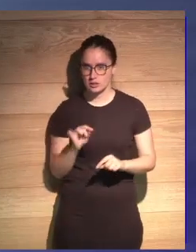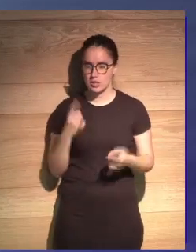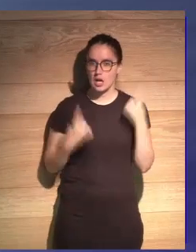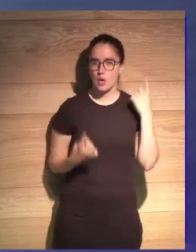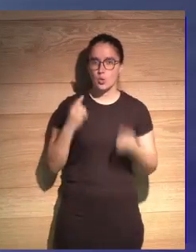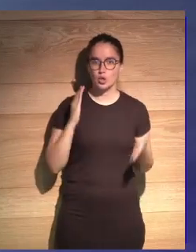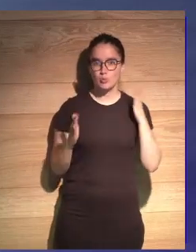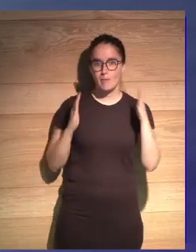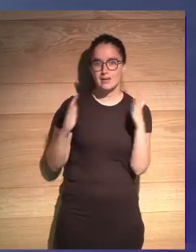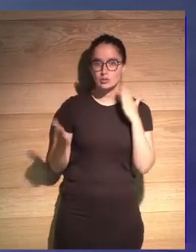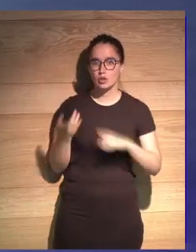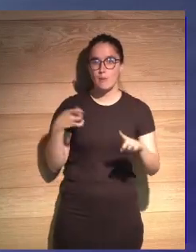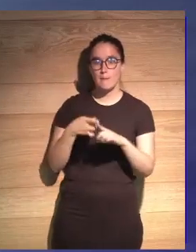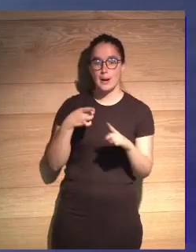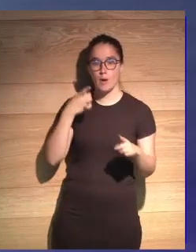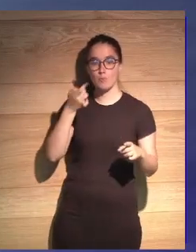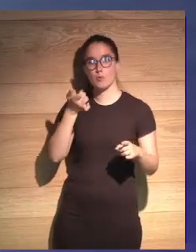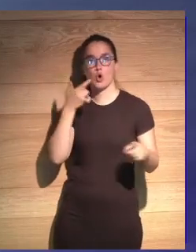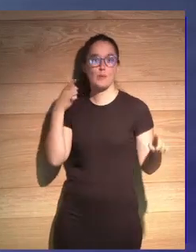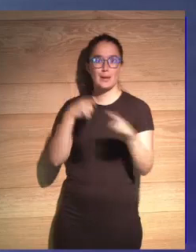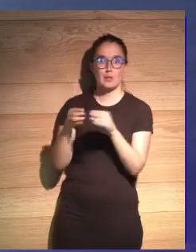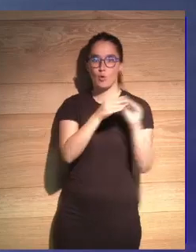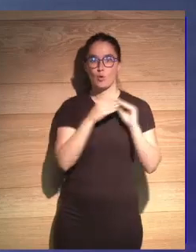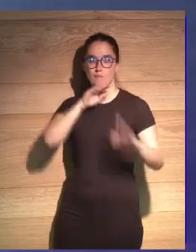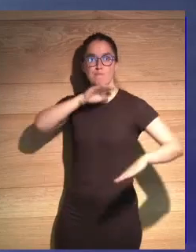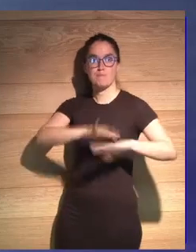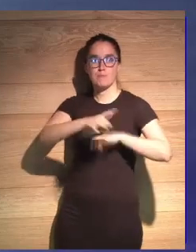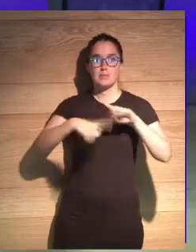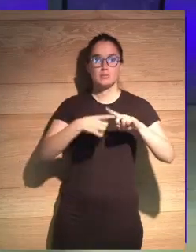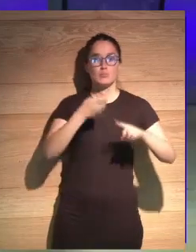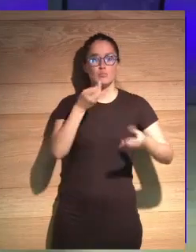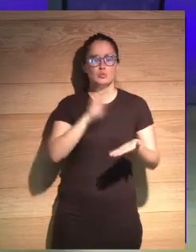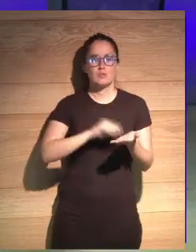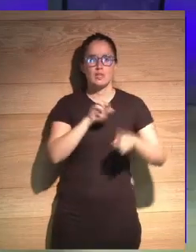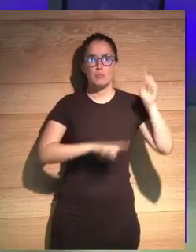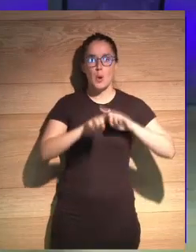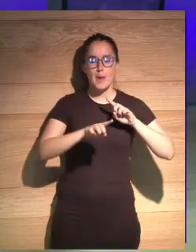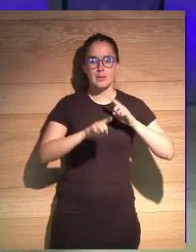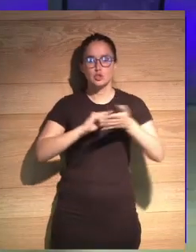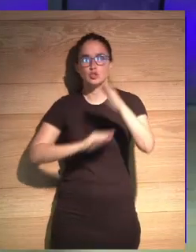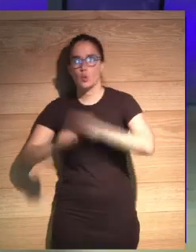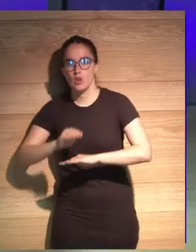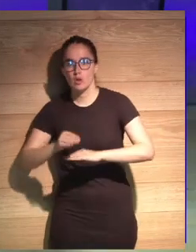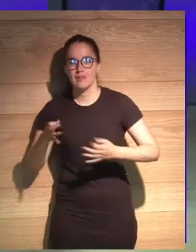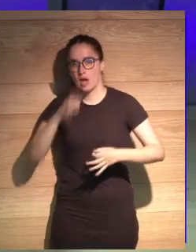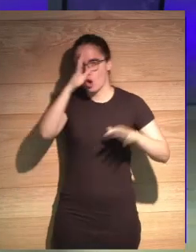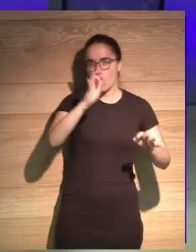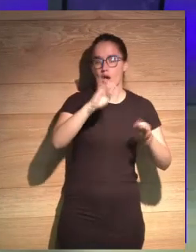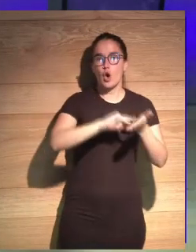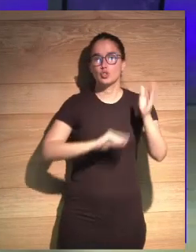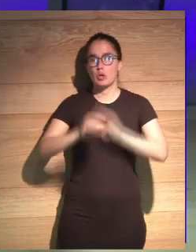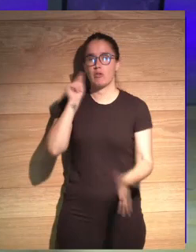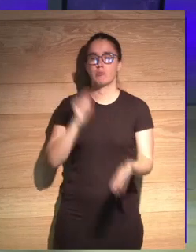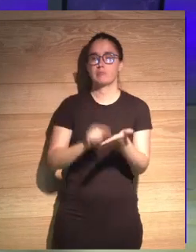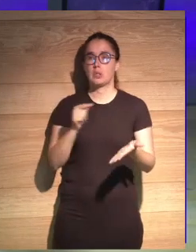fulfilling your goals. You have also to make decisions to reach a final common goal. And sometimes